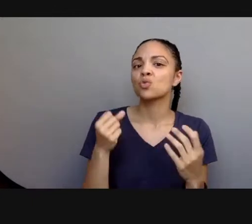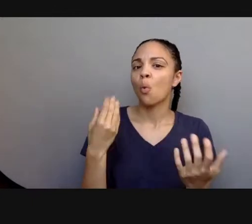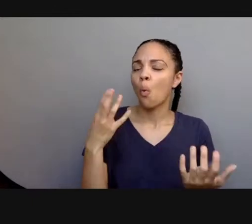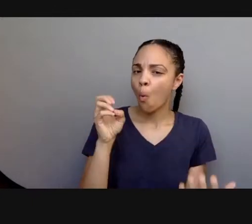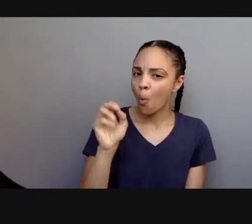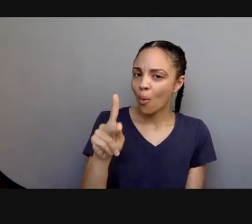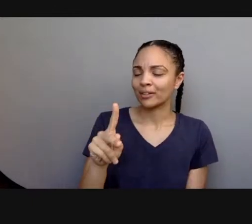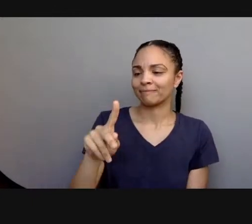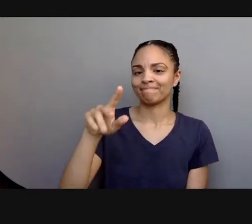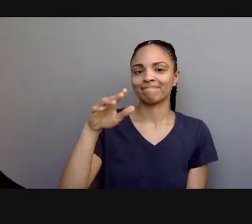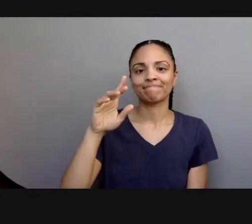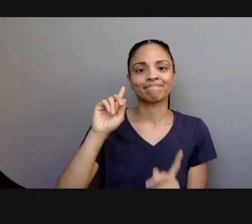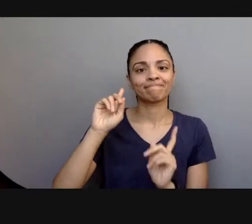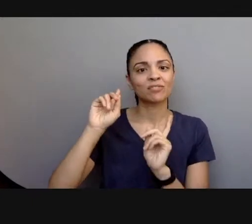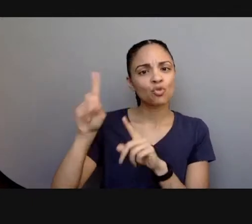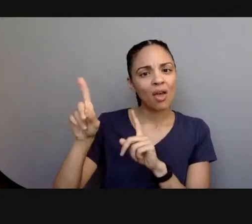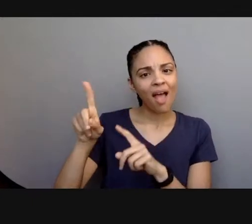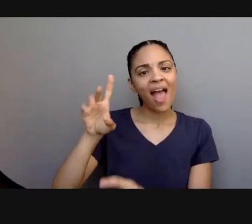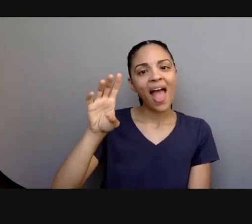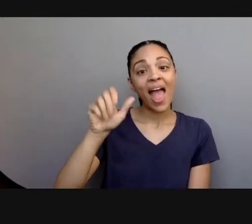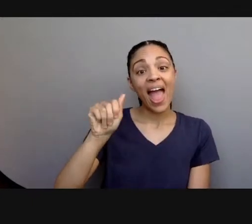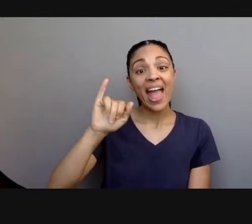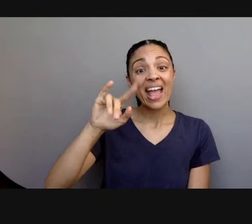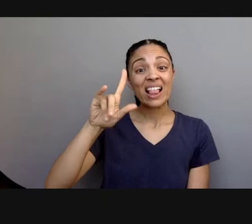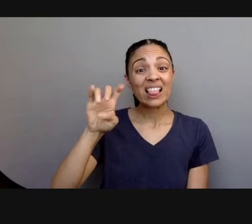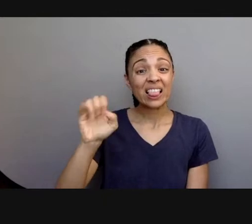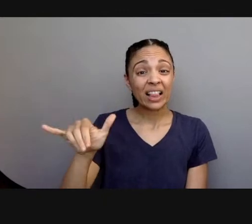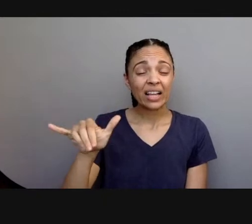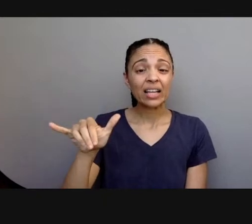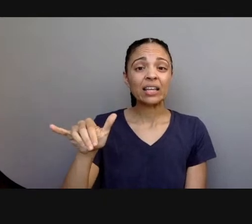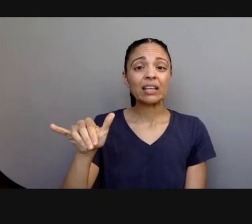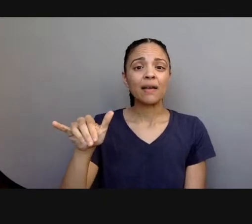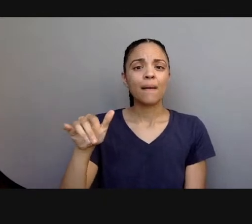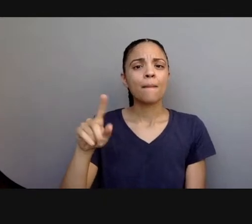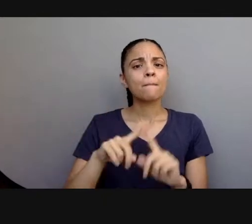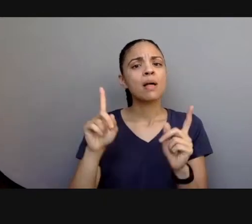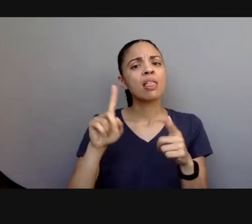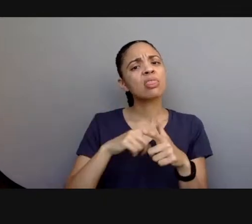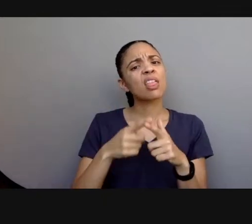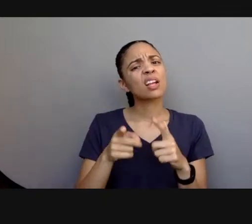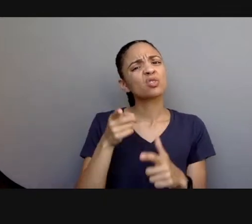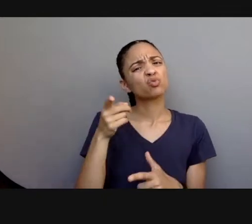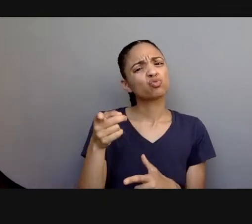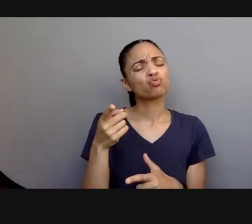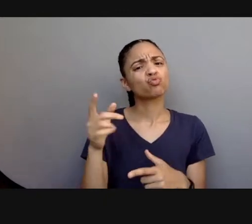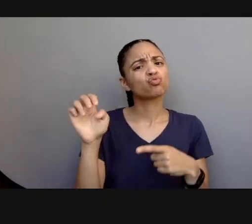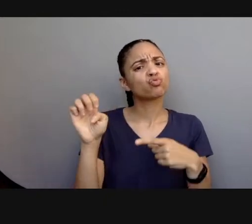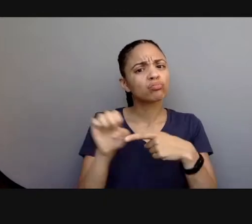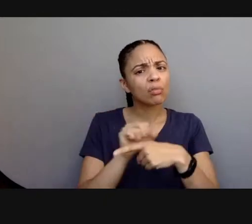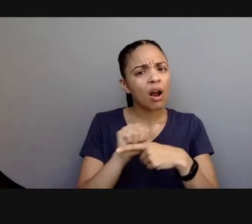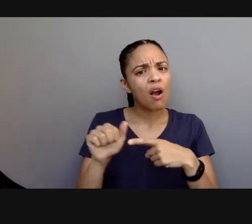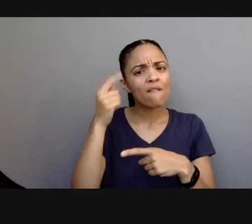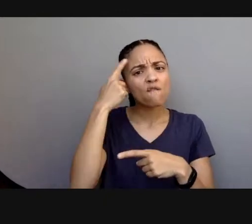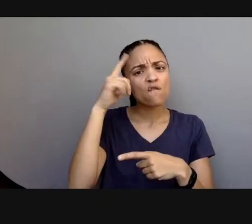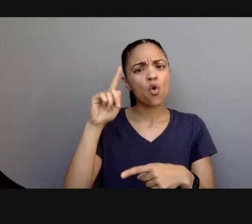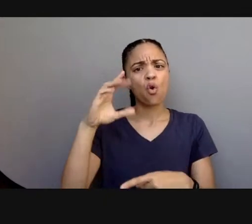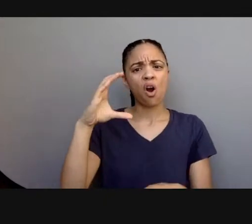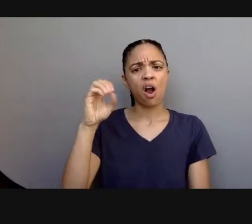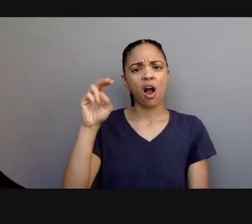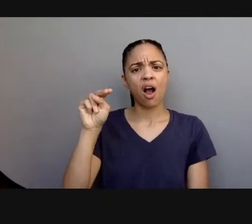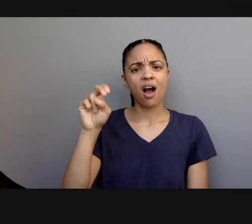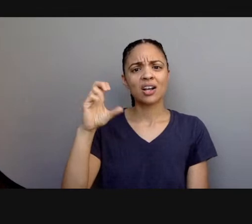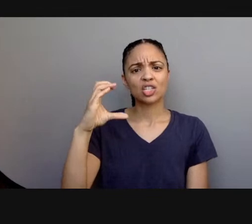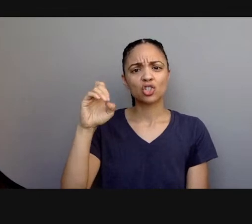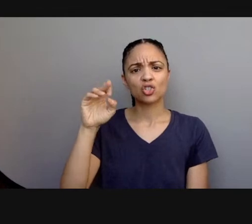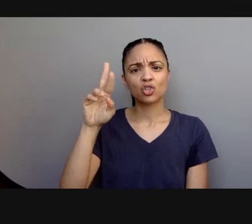School, and then you didn't go to the concert stage. Wait, did you try for the concert stage? I did. I did Ailey 2